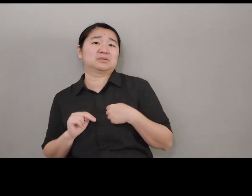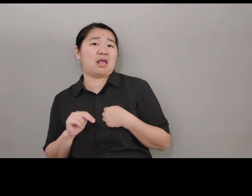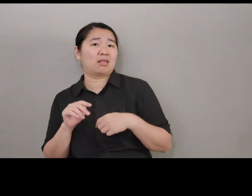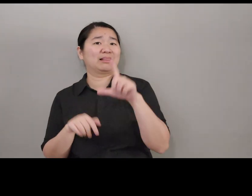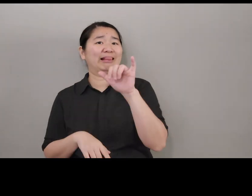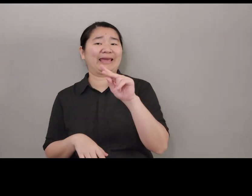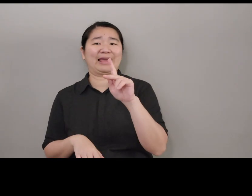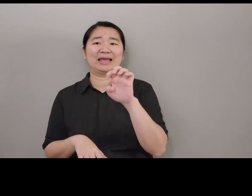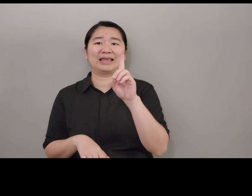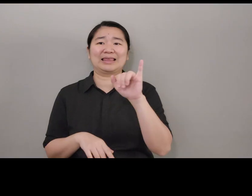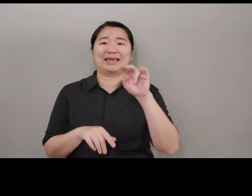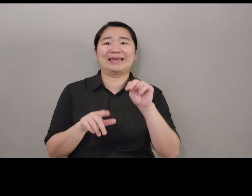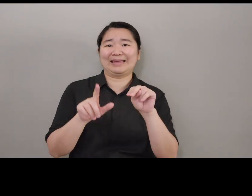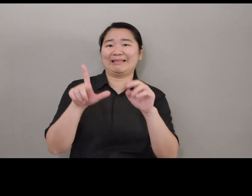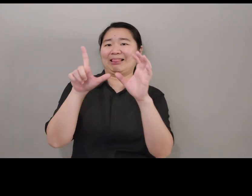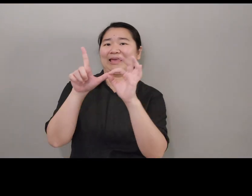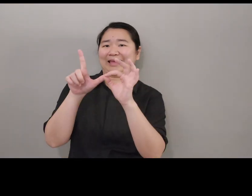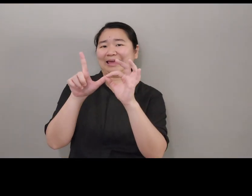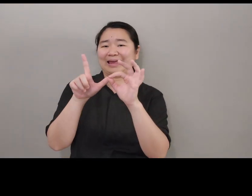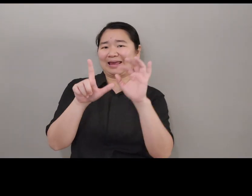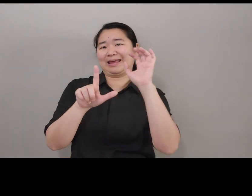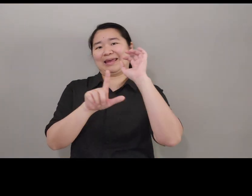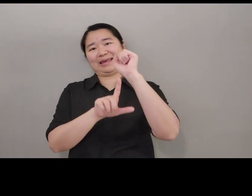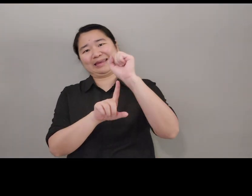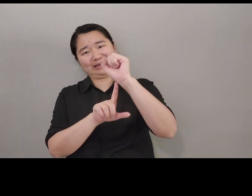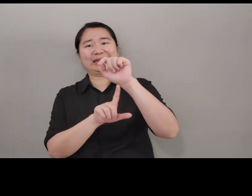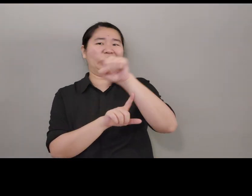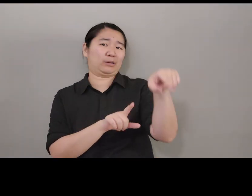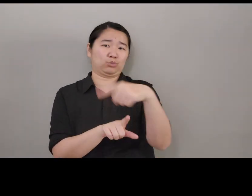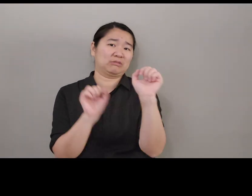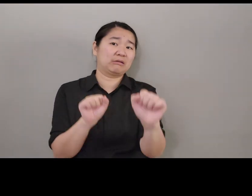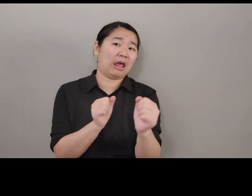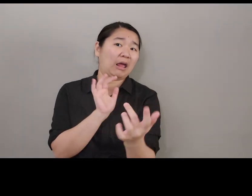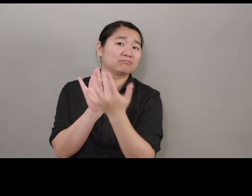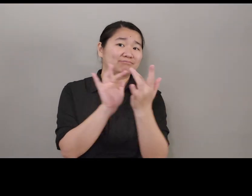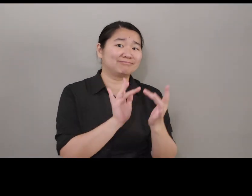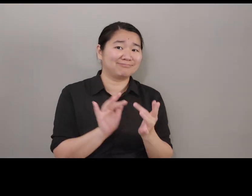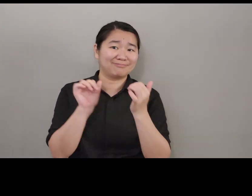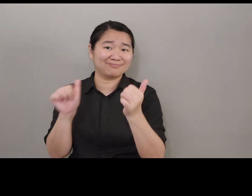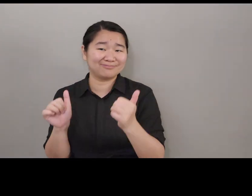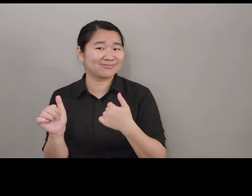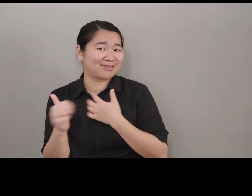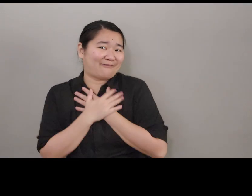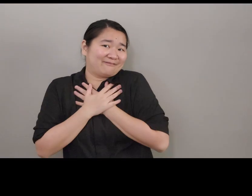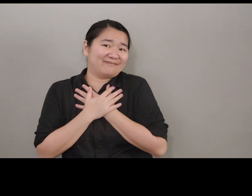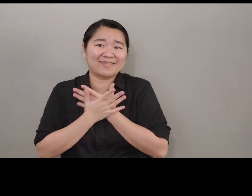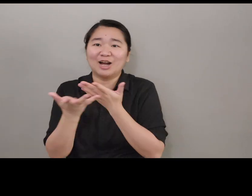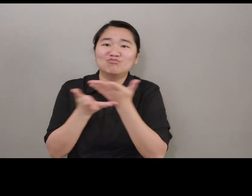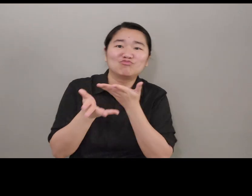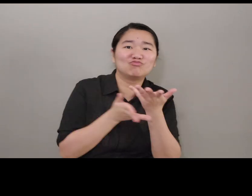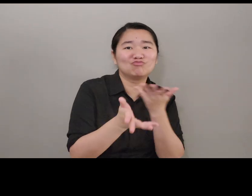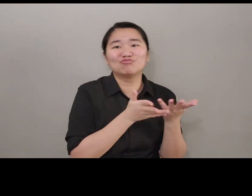there to tell us that it's time for the session to get over. But what I would love for you all to do is to start getting into a dialogue with each